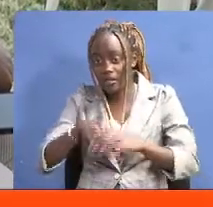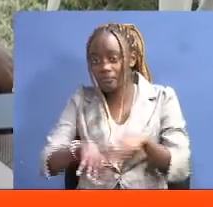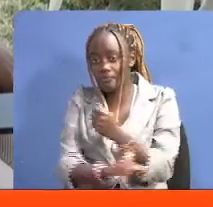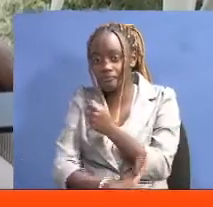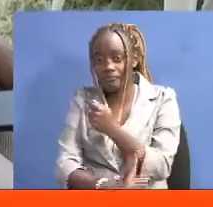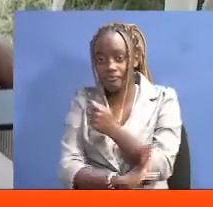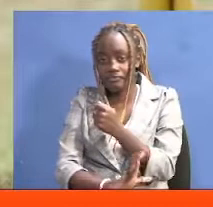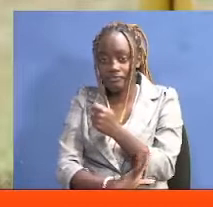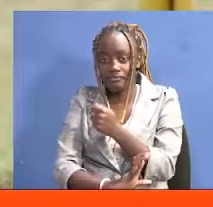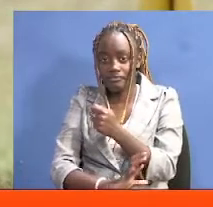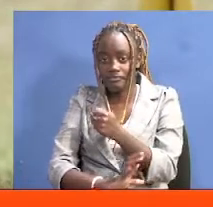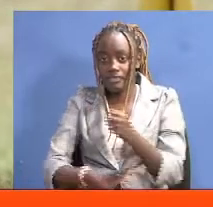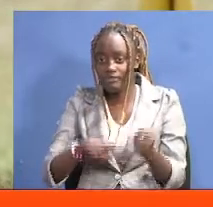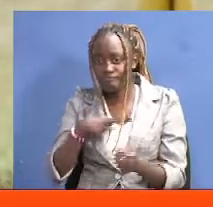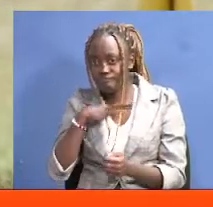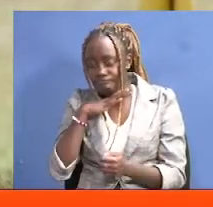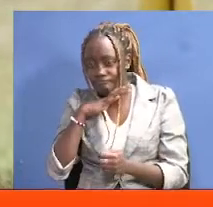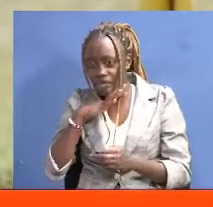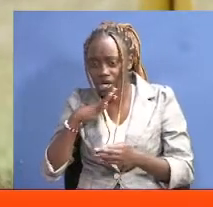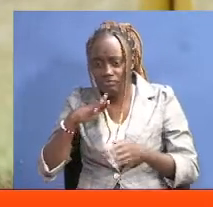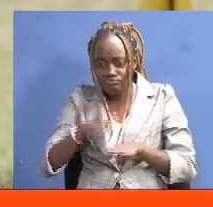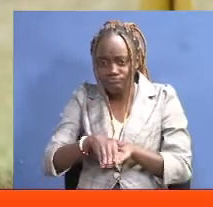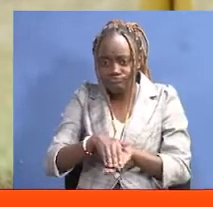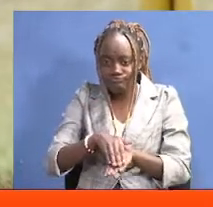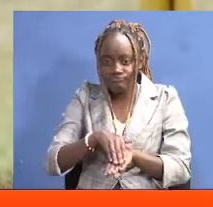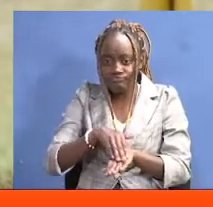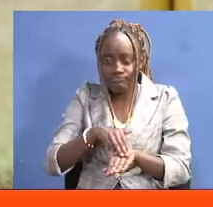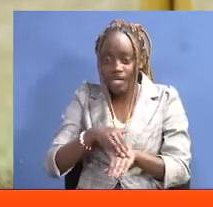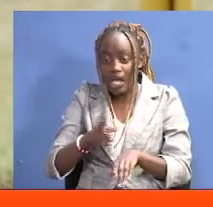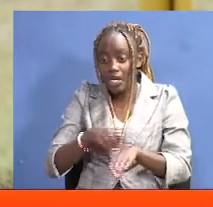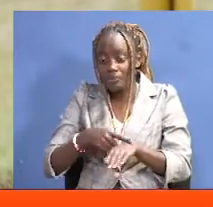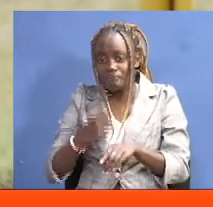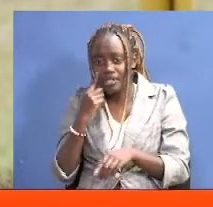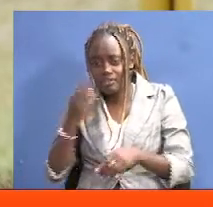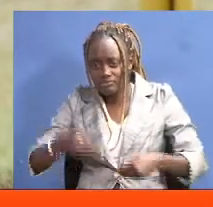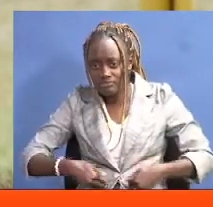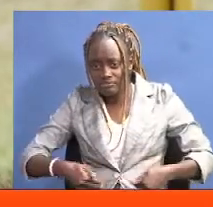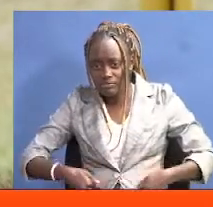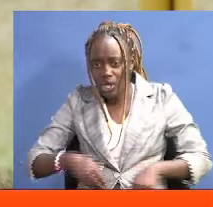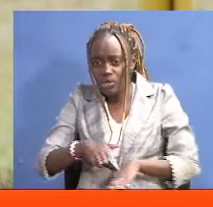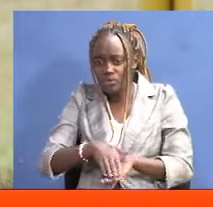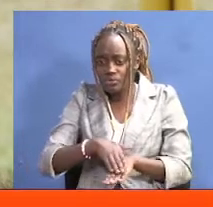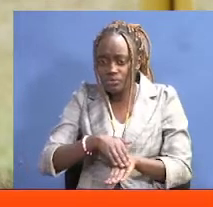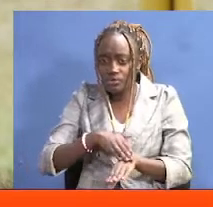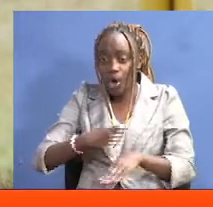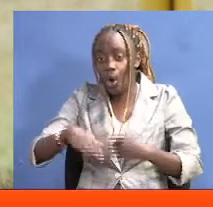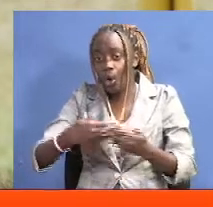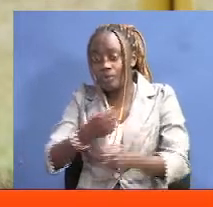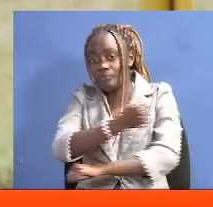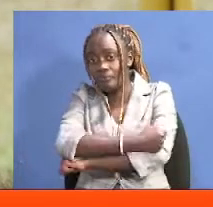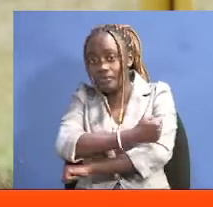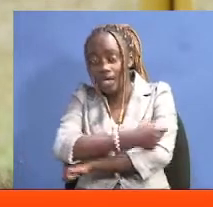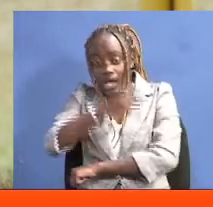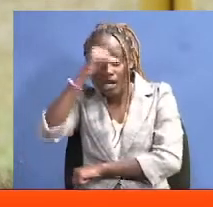country. Drivers should not only slow down when they see children, they should slow down around all schools.